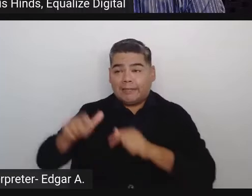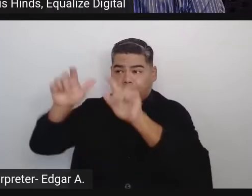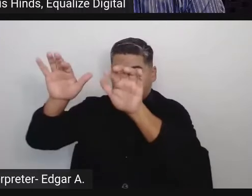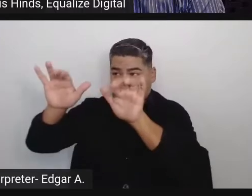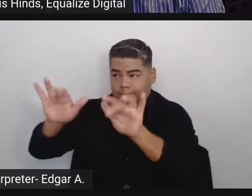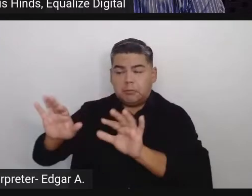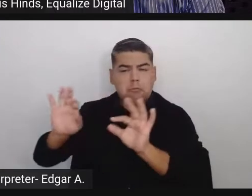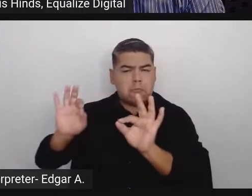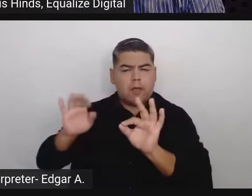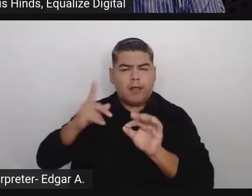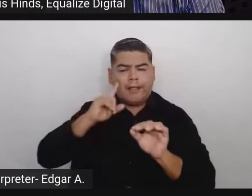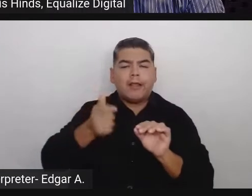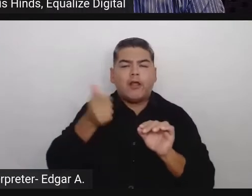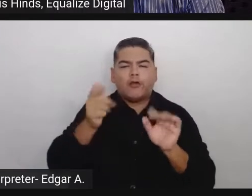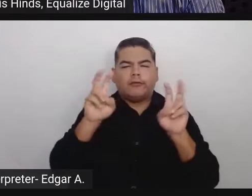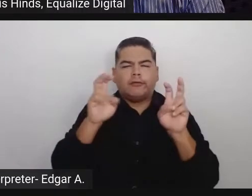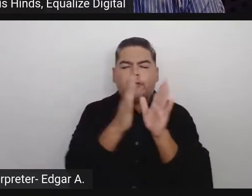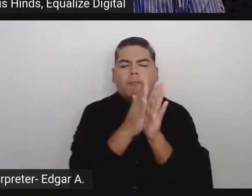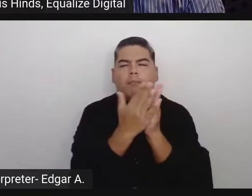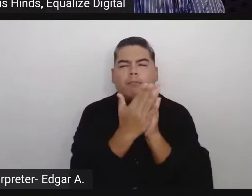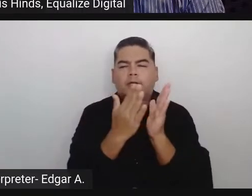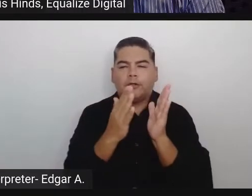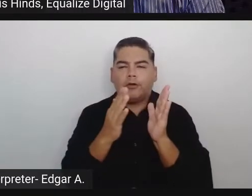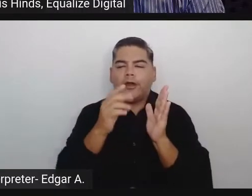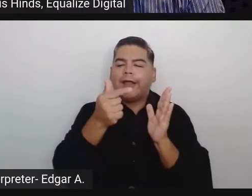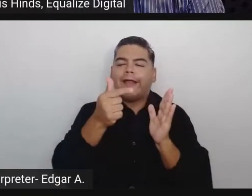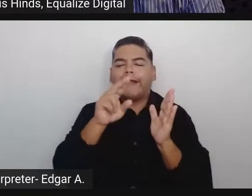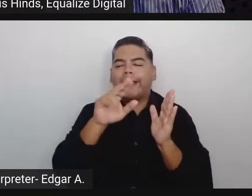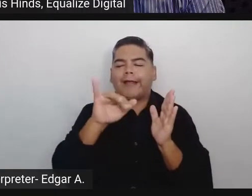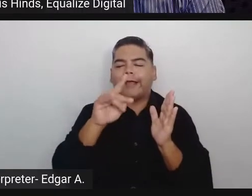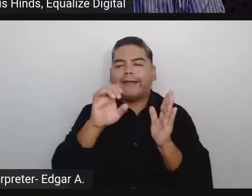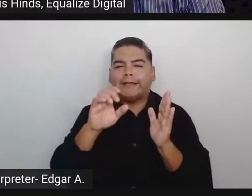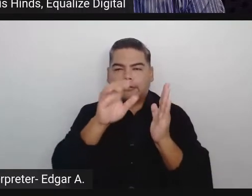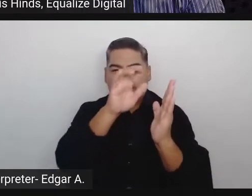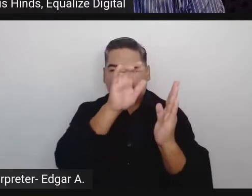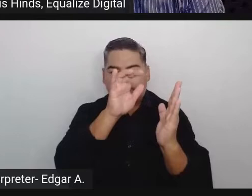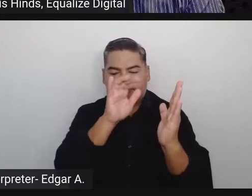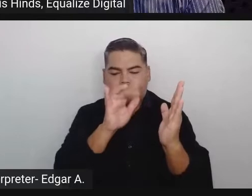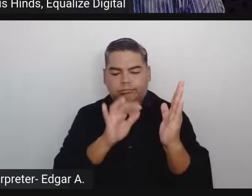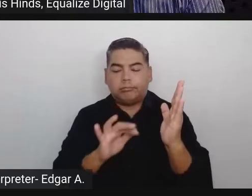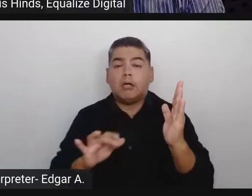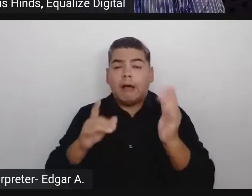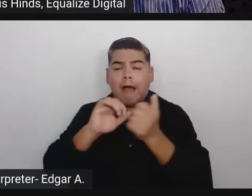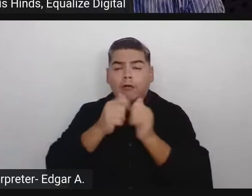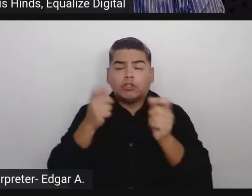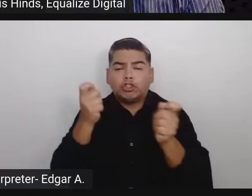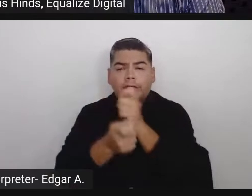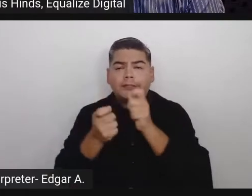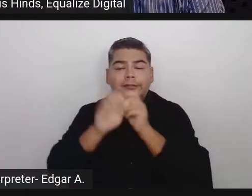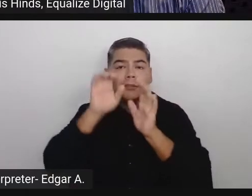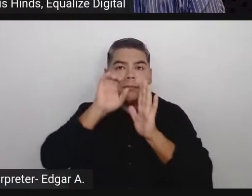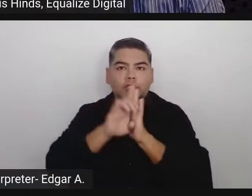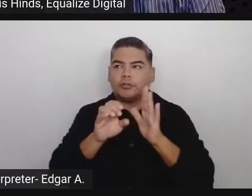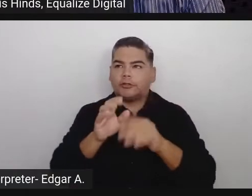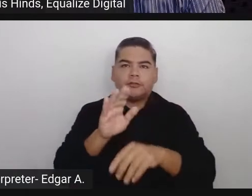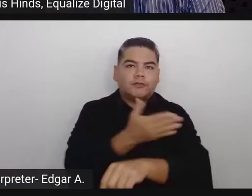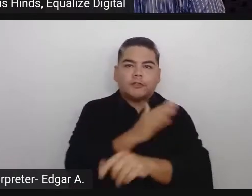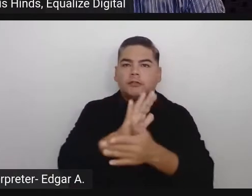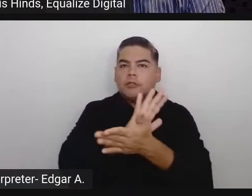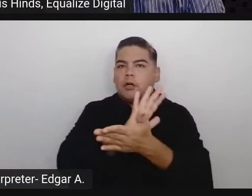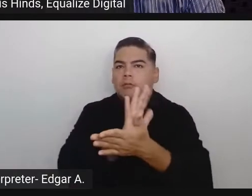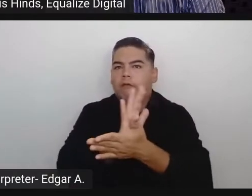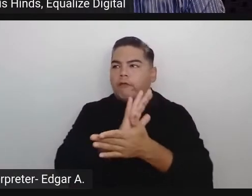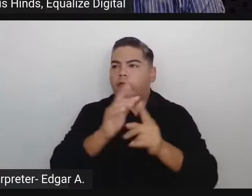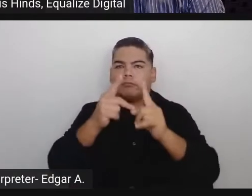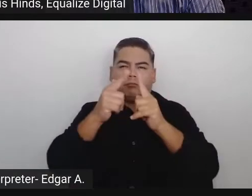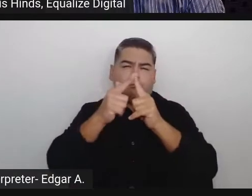content accessibly. So like images and text, headings, audio and video. I'll give them a guide which has hyperlinks to like various